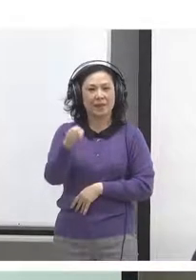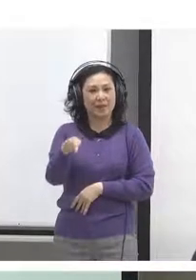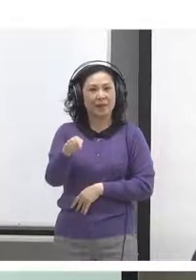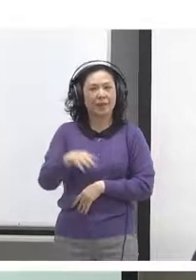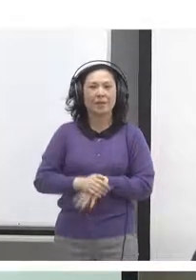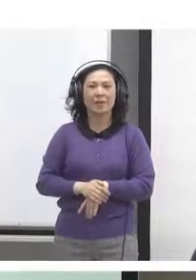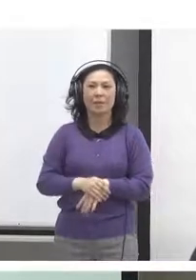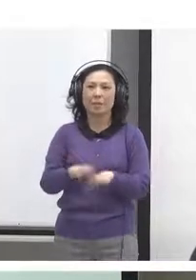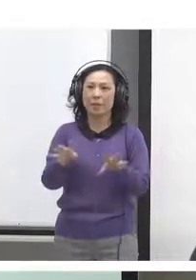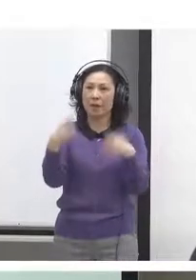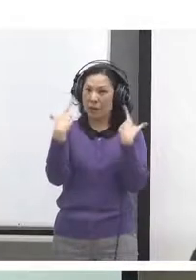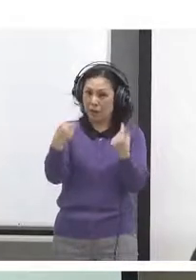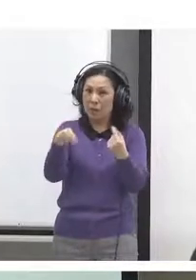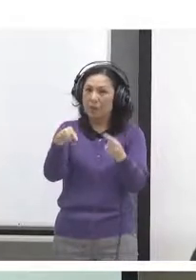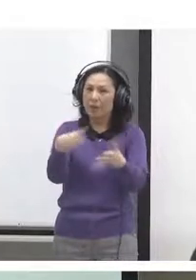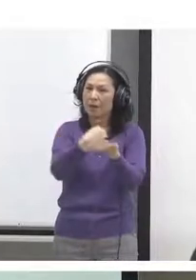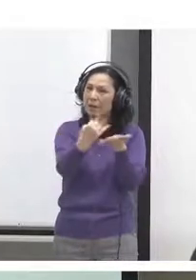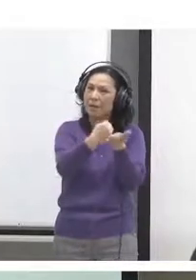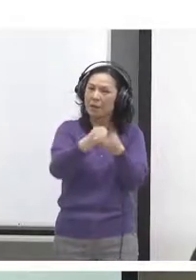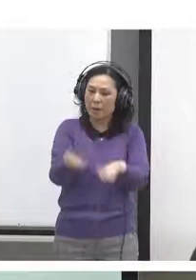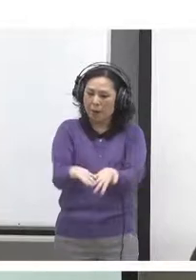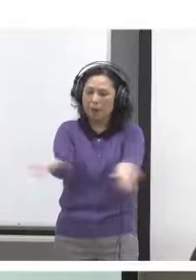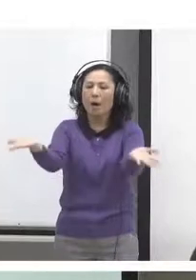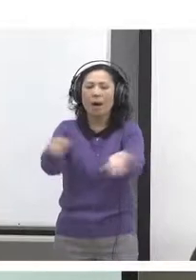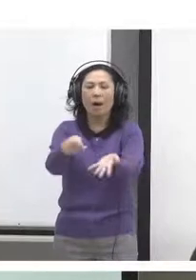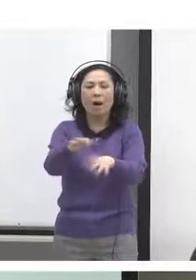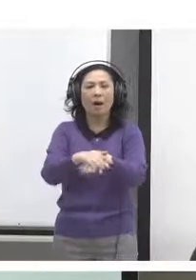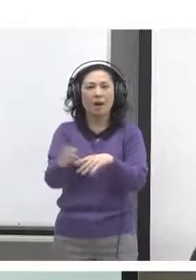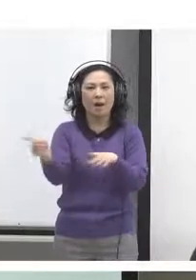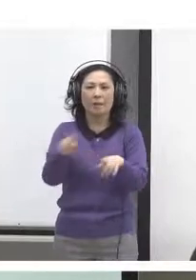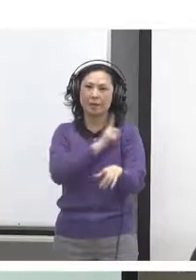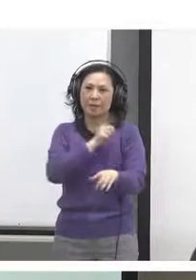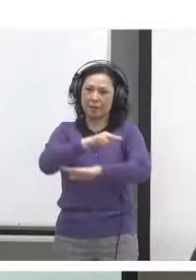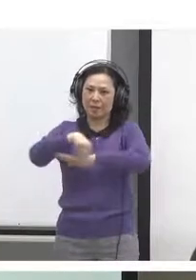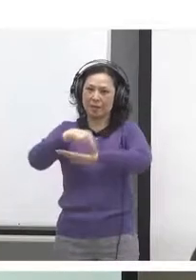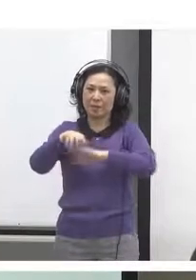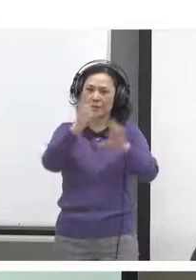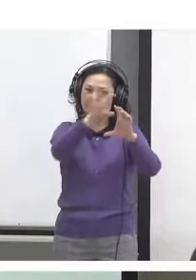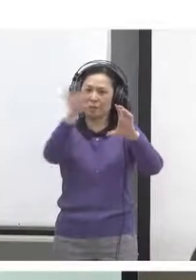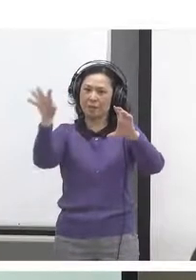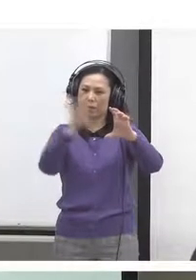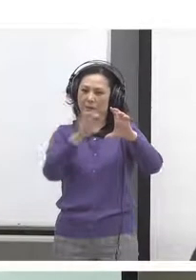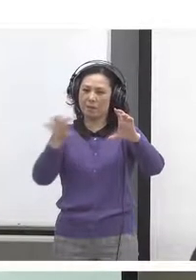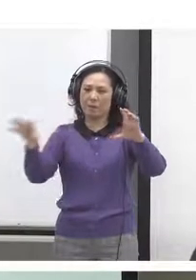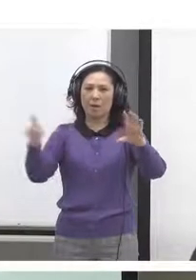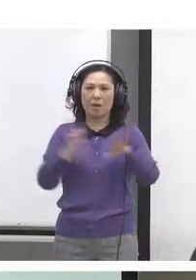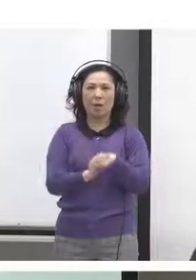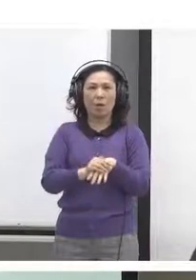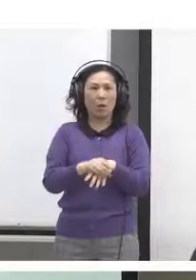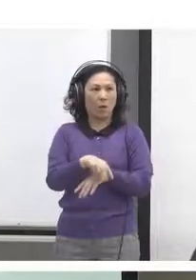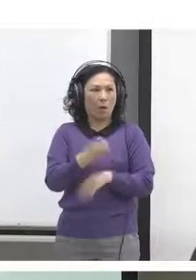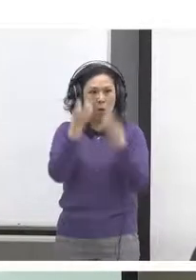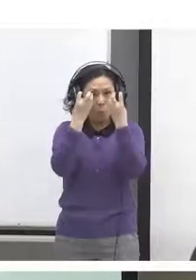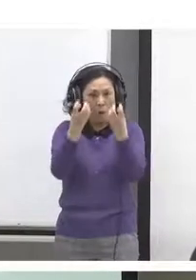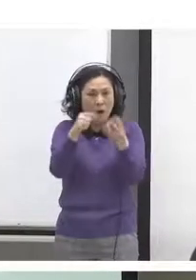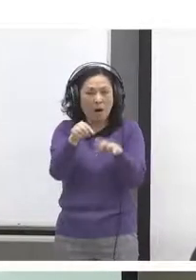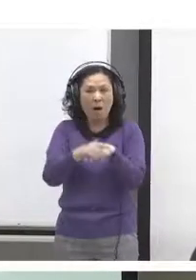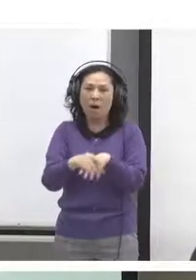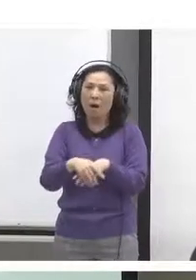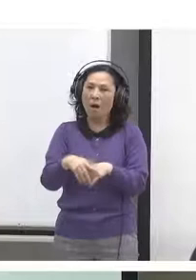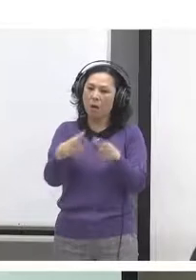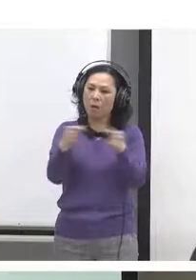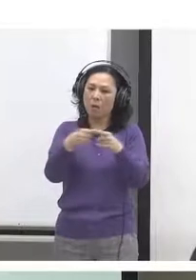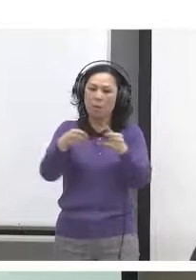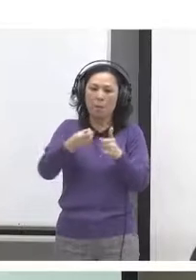at how quickly it spread across Japan. Let me show another one. Due to the